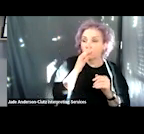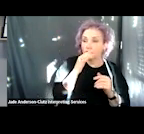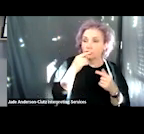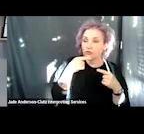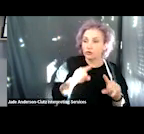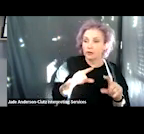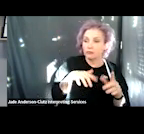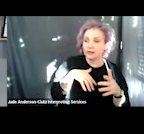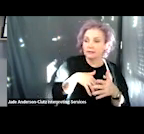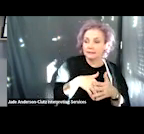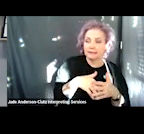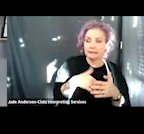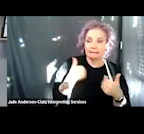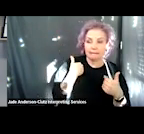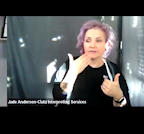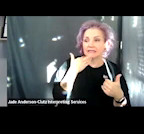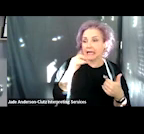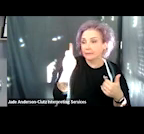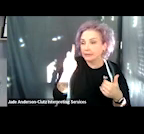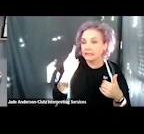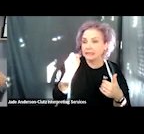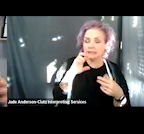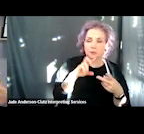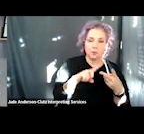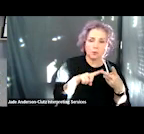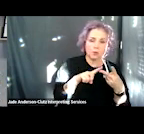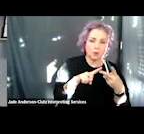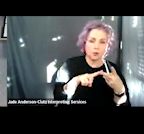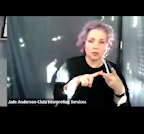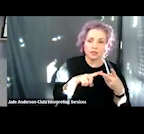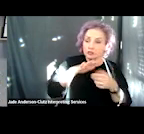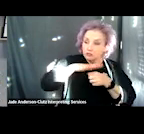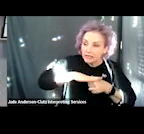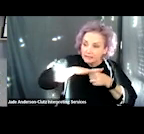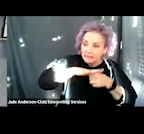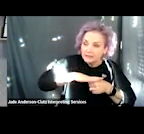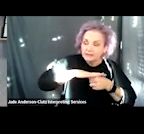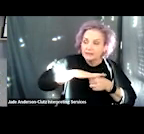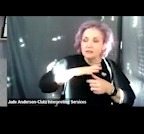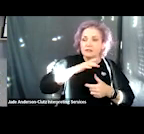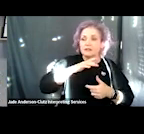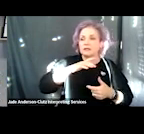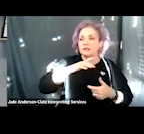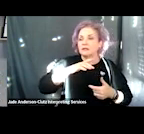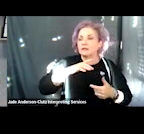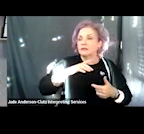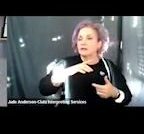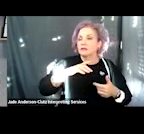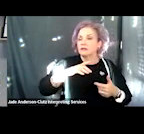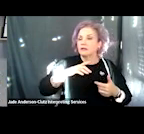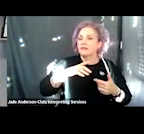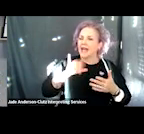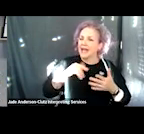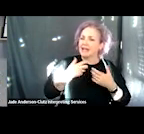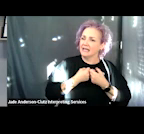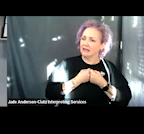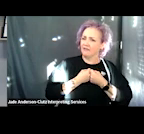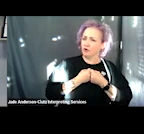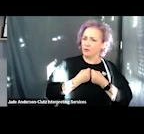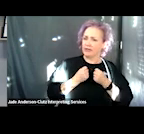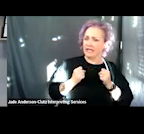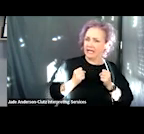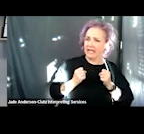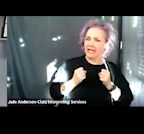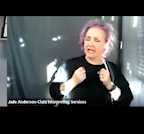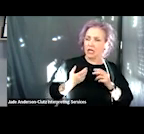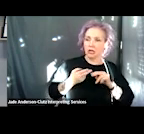all of these things can actually make the child more susceptible to maternal immune activation if it